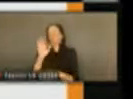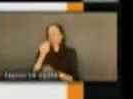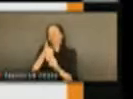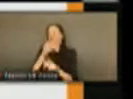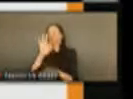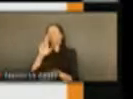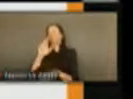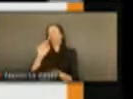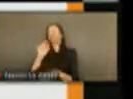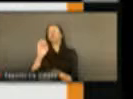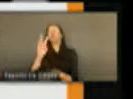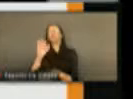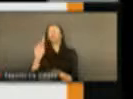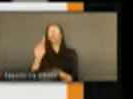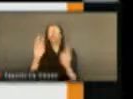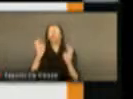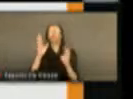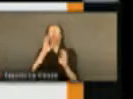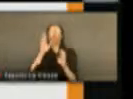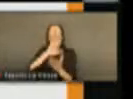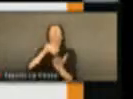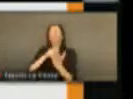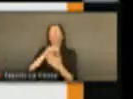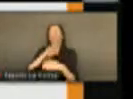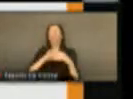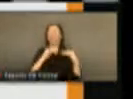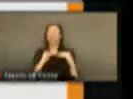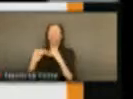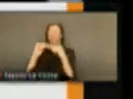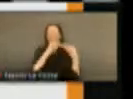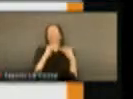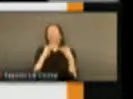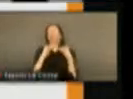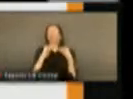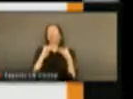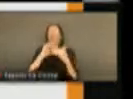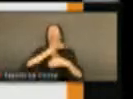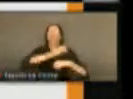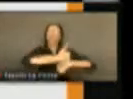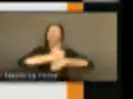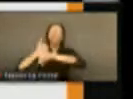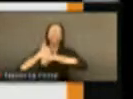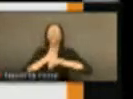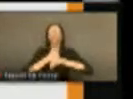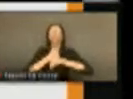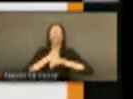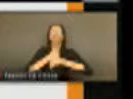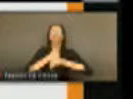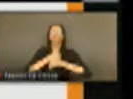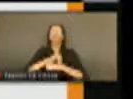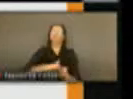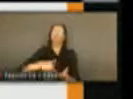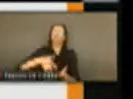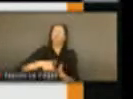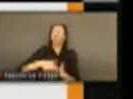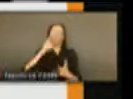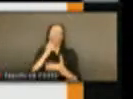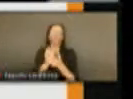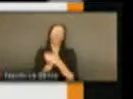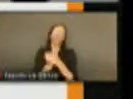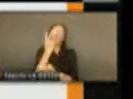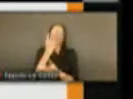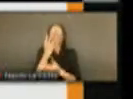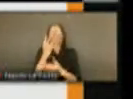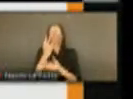laying the groundwork for a thriving community. Thrive 305 activities include a countywide resident